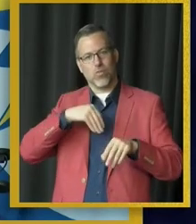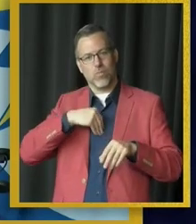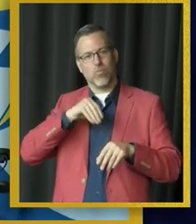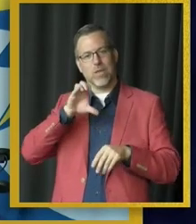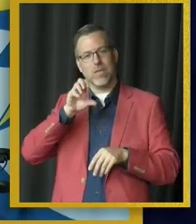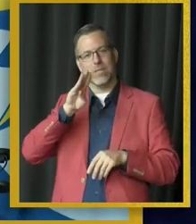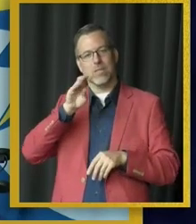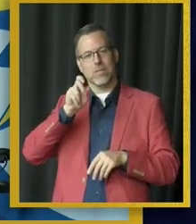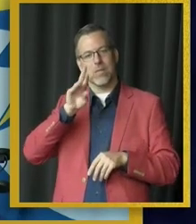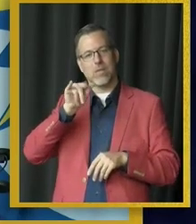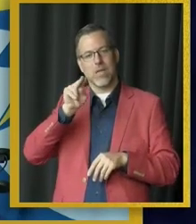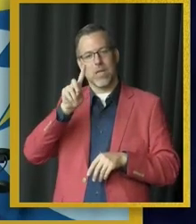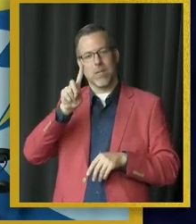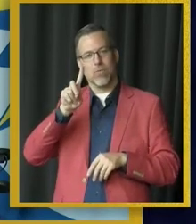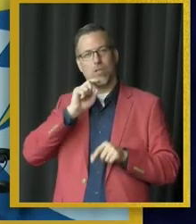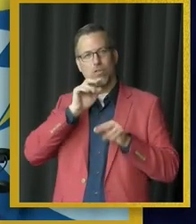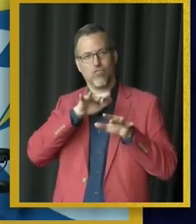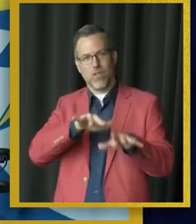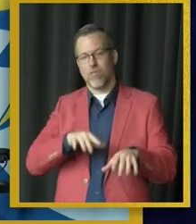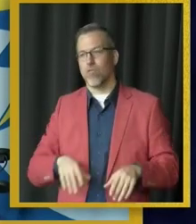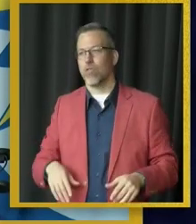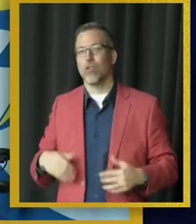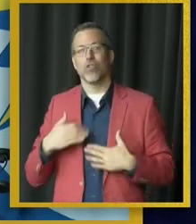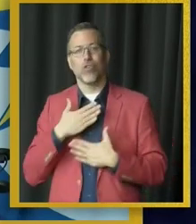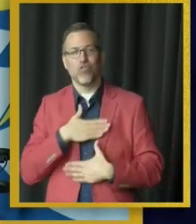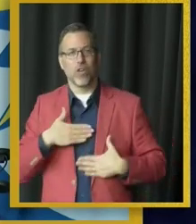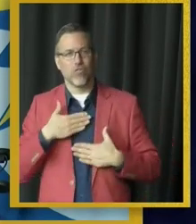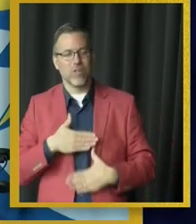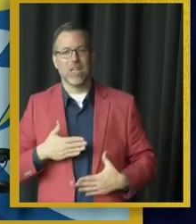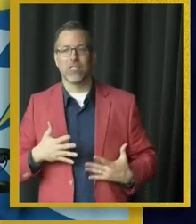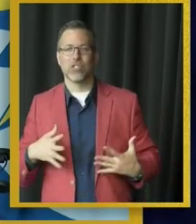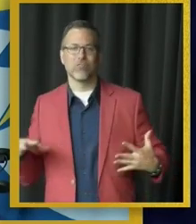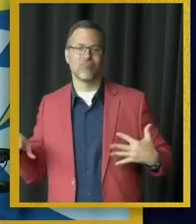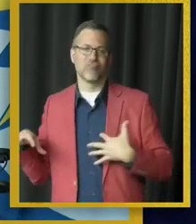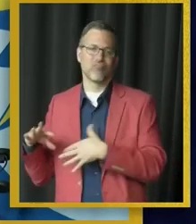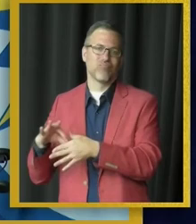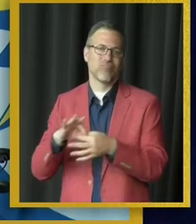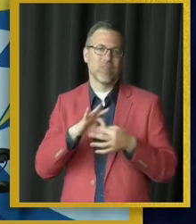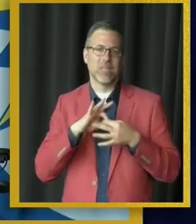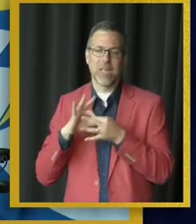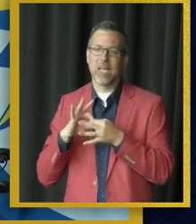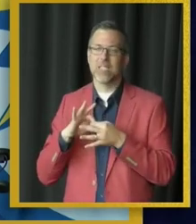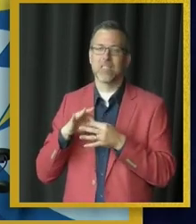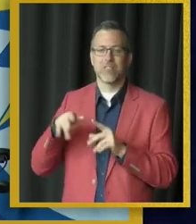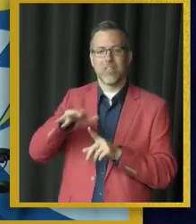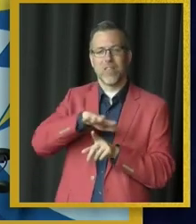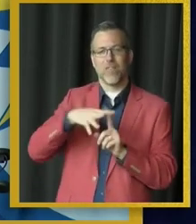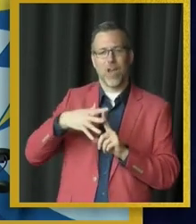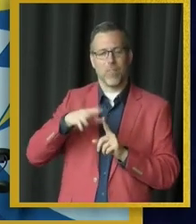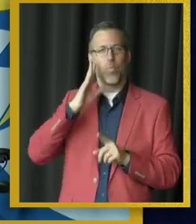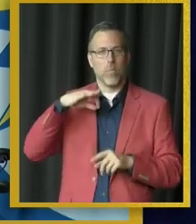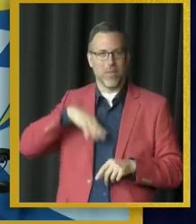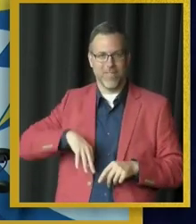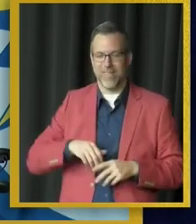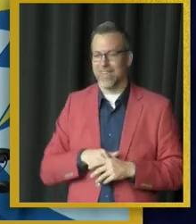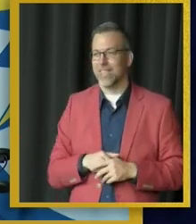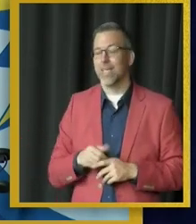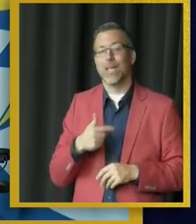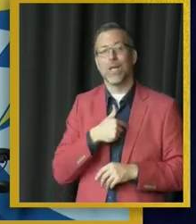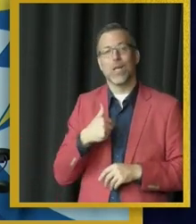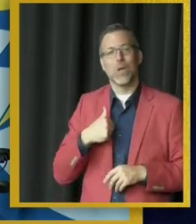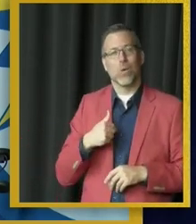River. Our recreation, connectedness, and our built environment will benefit as a result. We